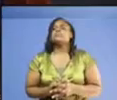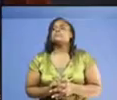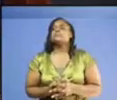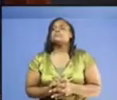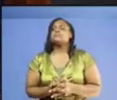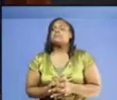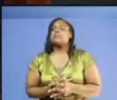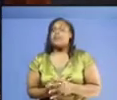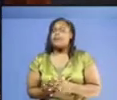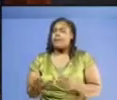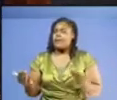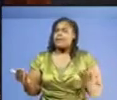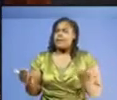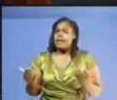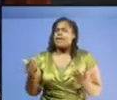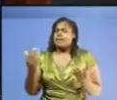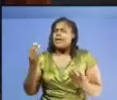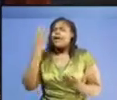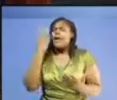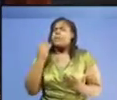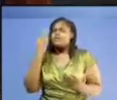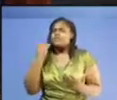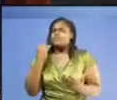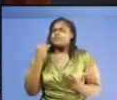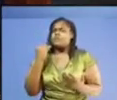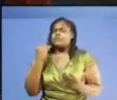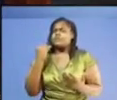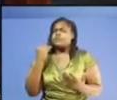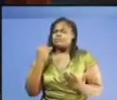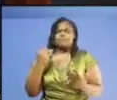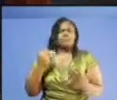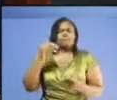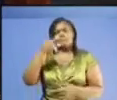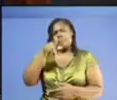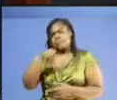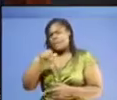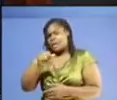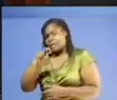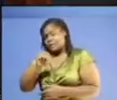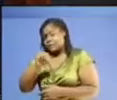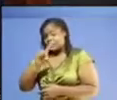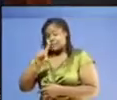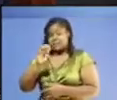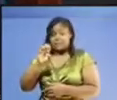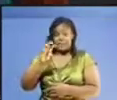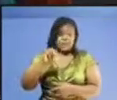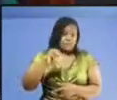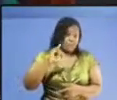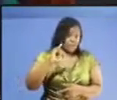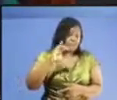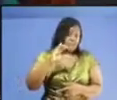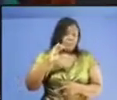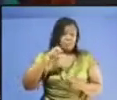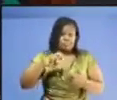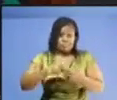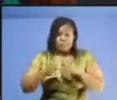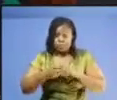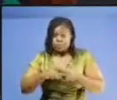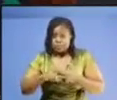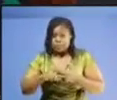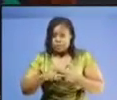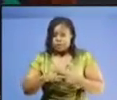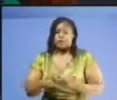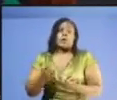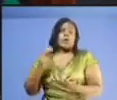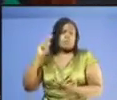of pandemic problems, you can have purposeful praise when you purpose in